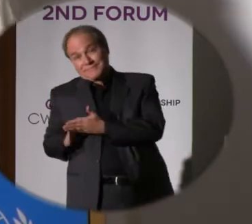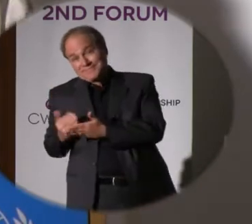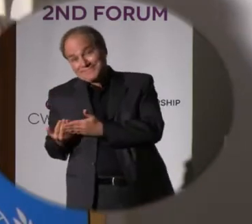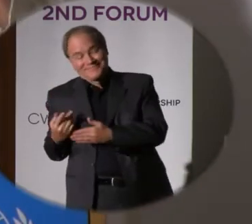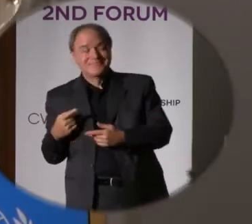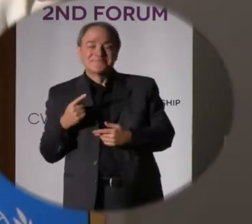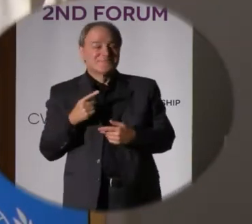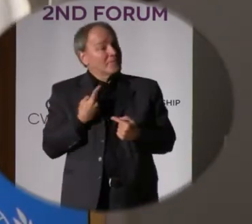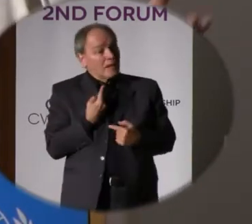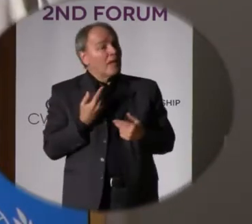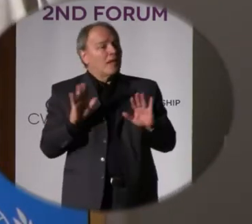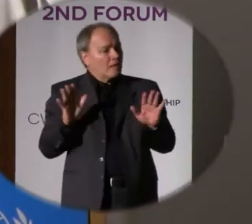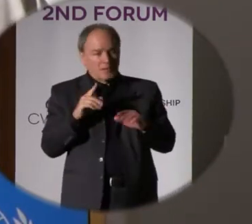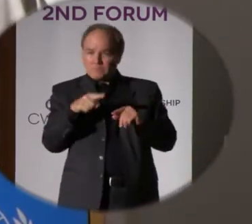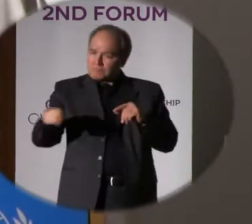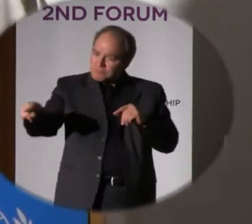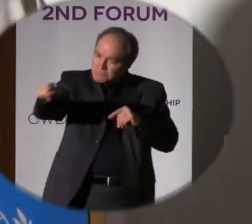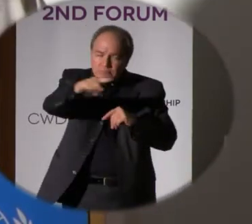The disability team